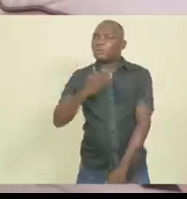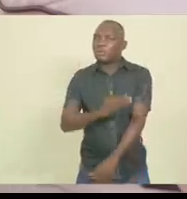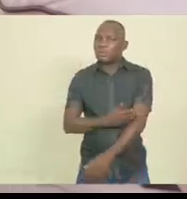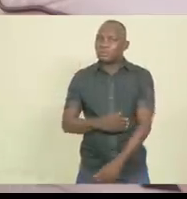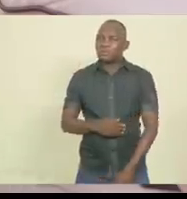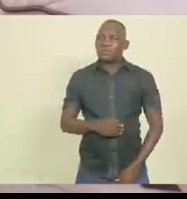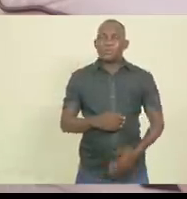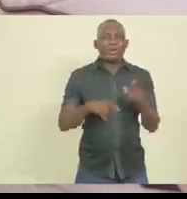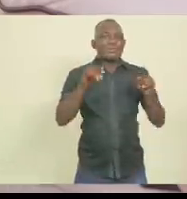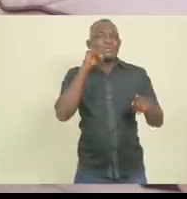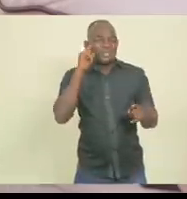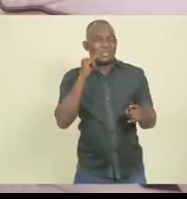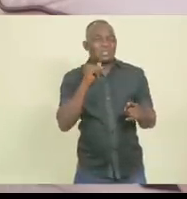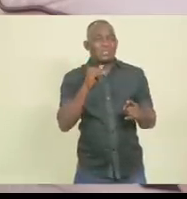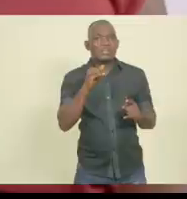About yesterday, can we talk?